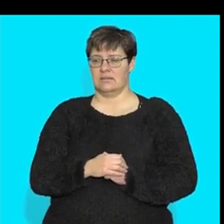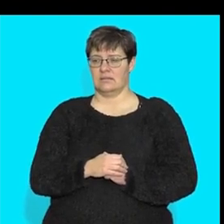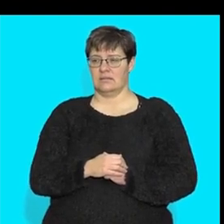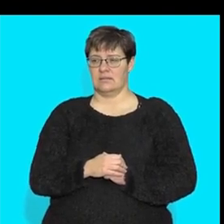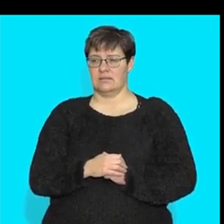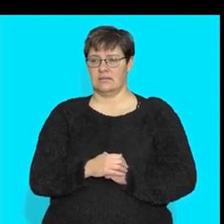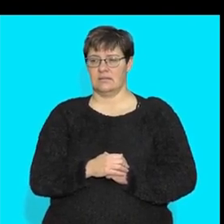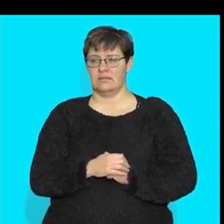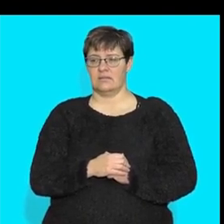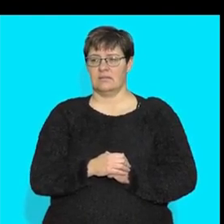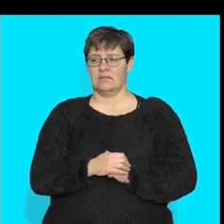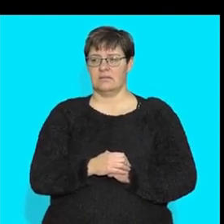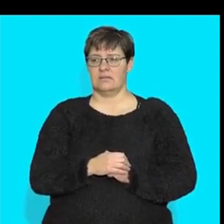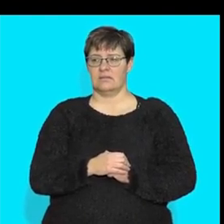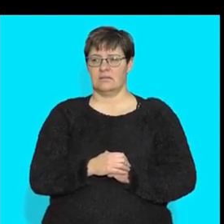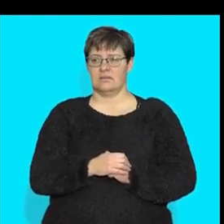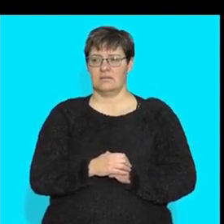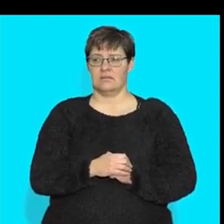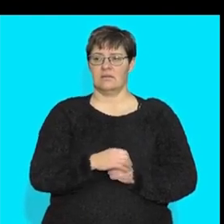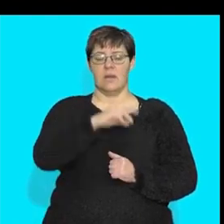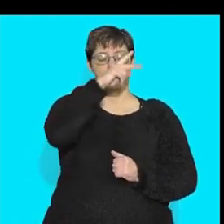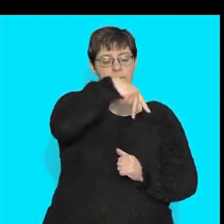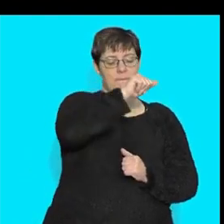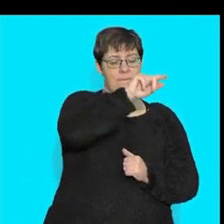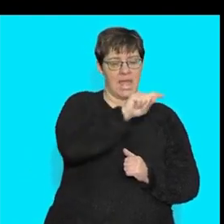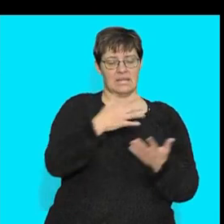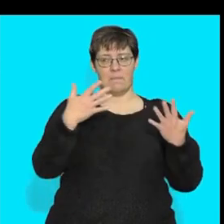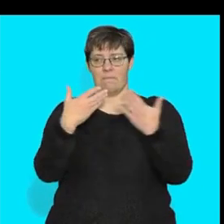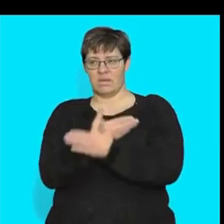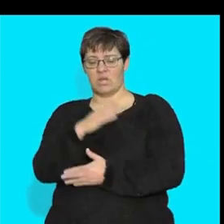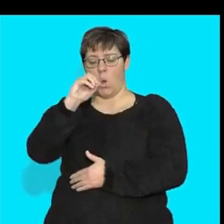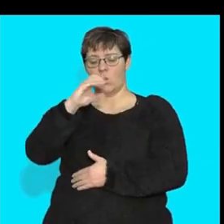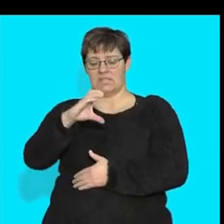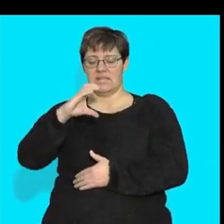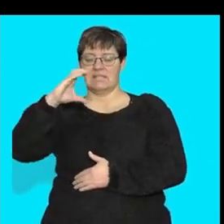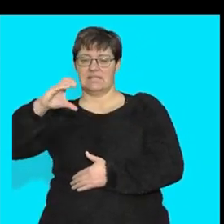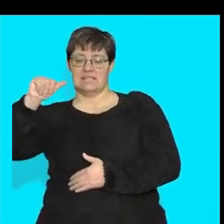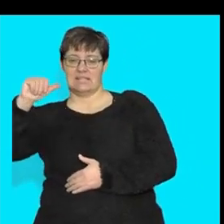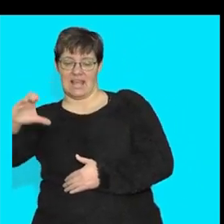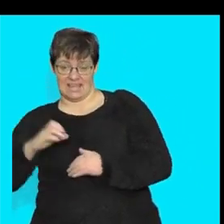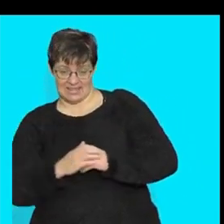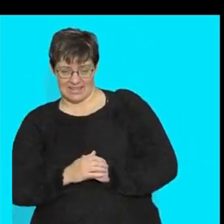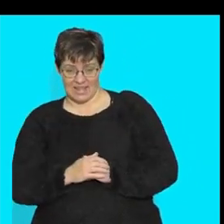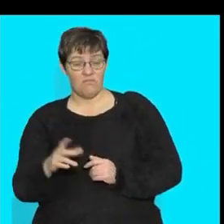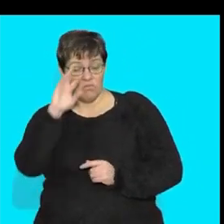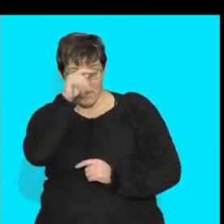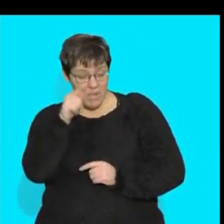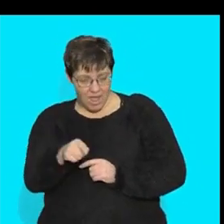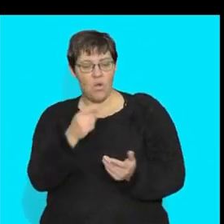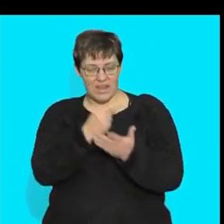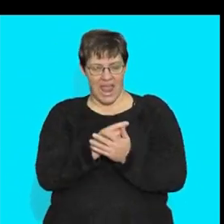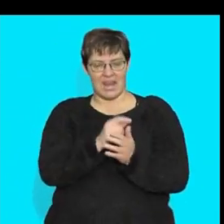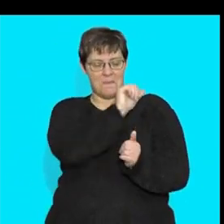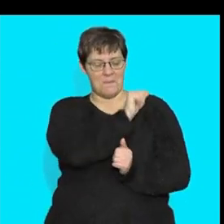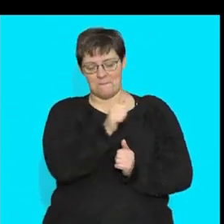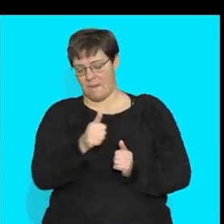Sac, right. So pat, miss, OC, sac. All right. If you can remember that mnemonic, you will be able to remember